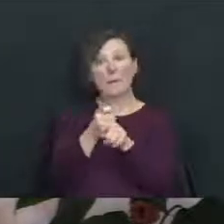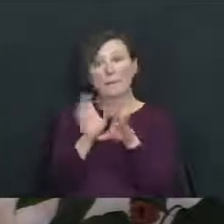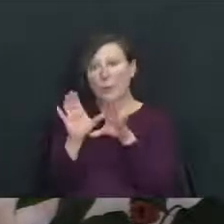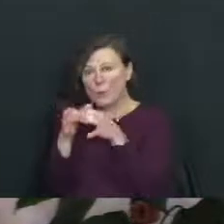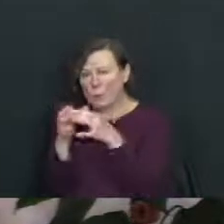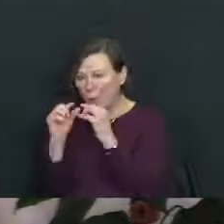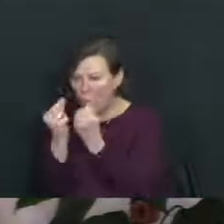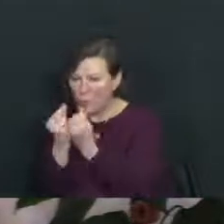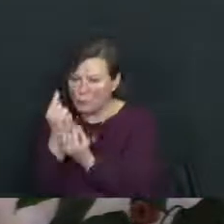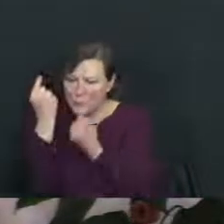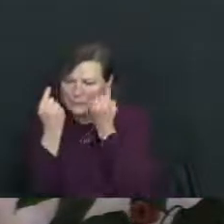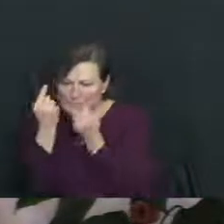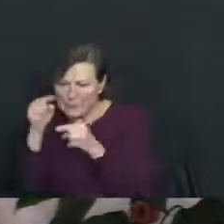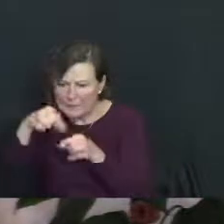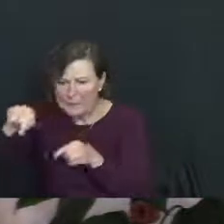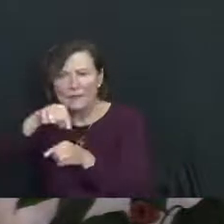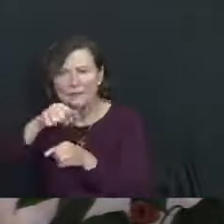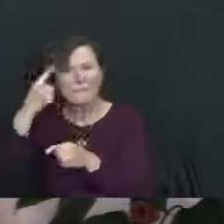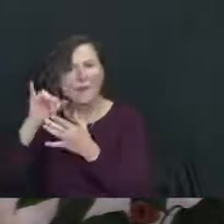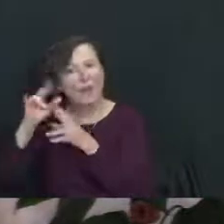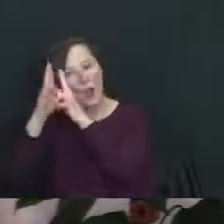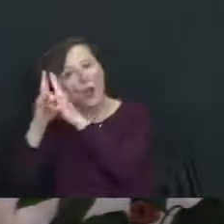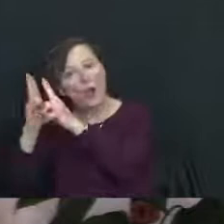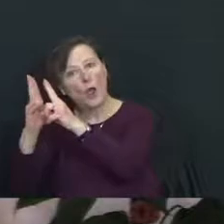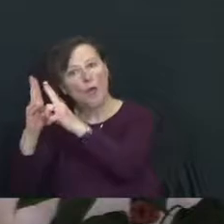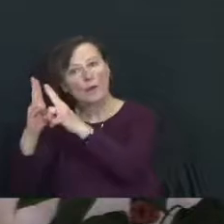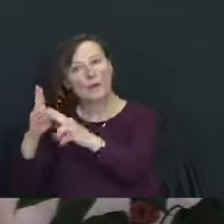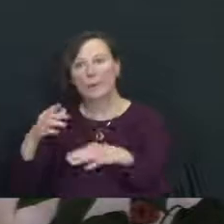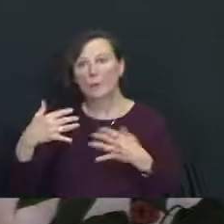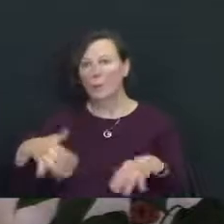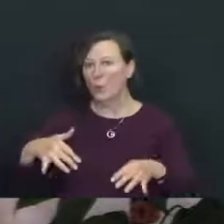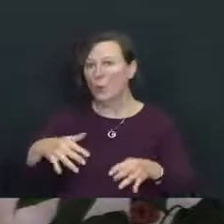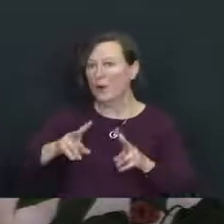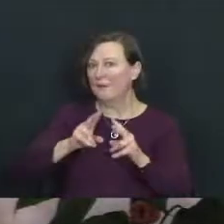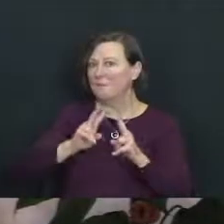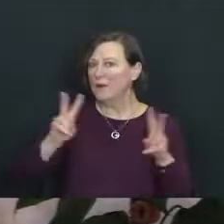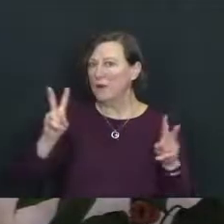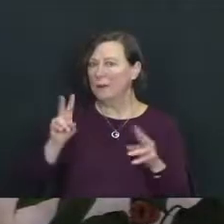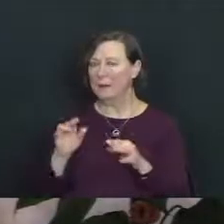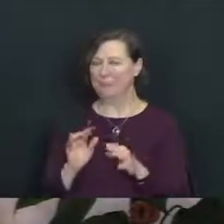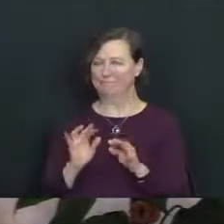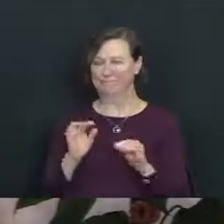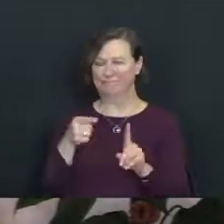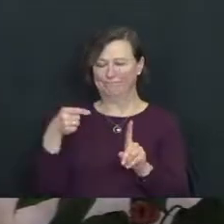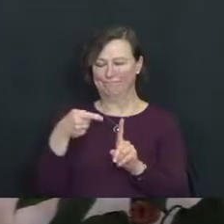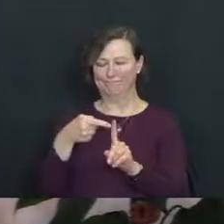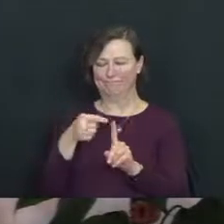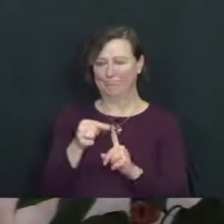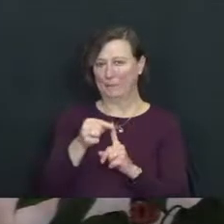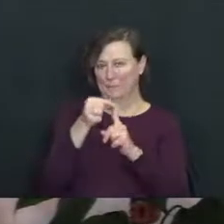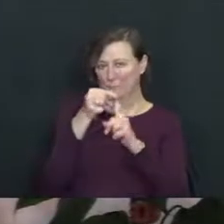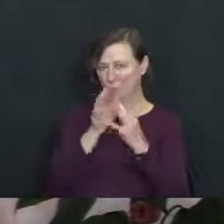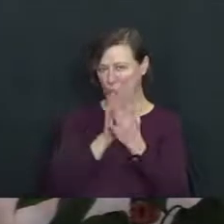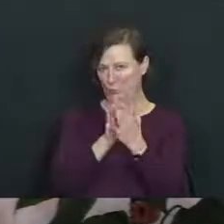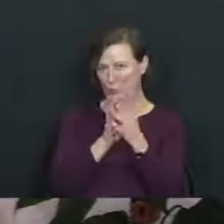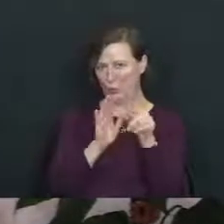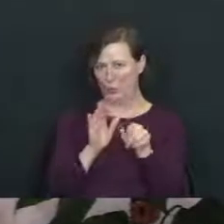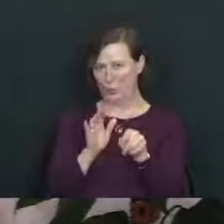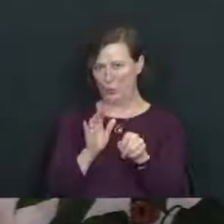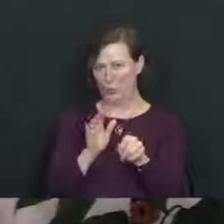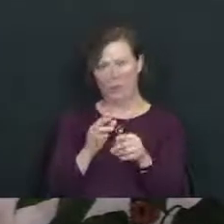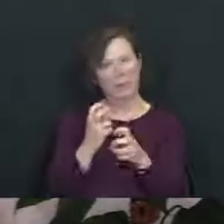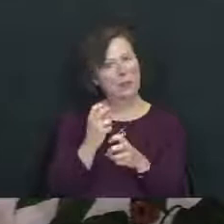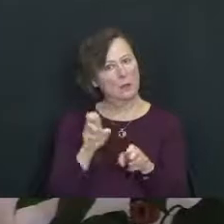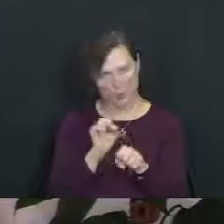who were being considered for this honor at his highly selective school. He had worked very hard to